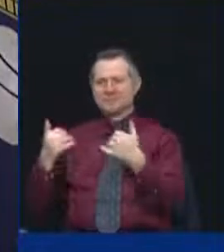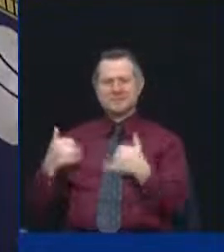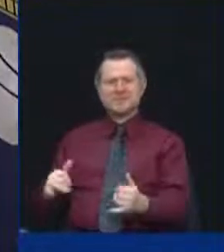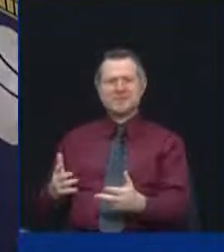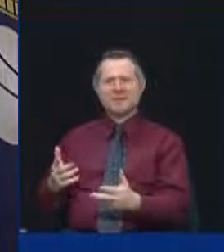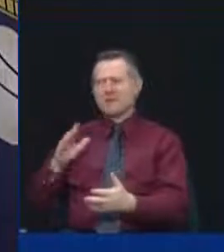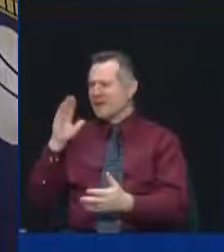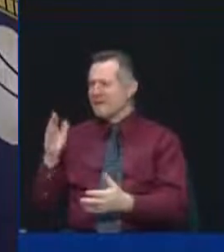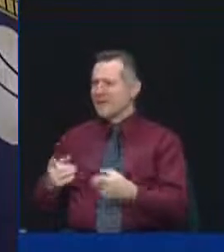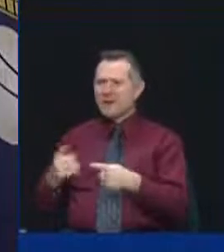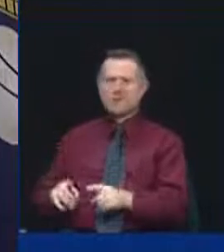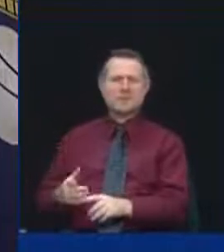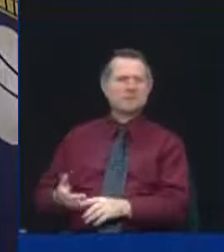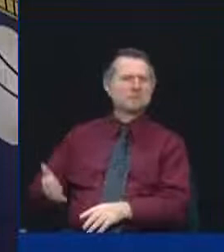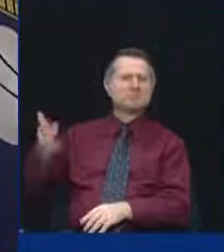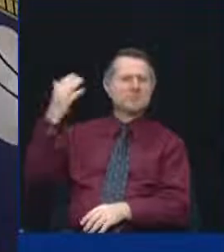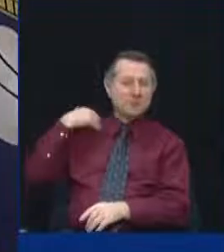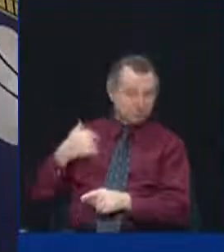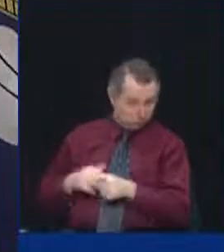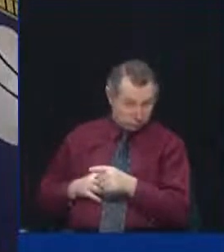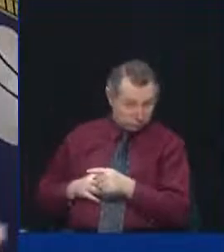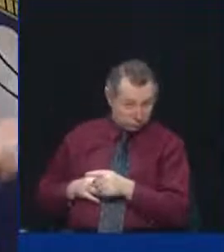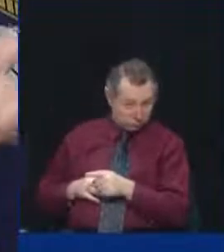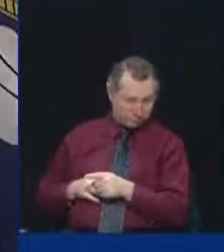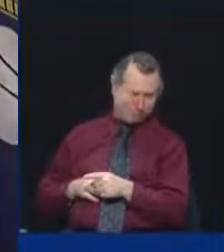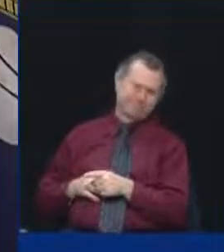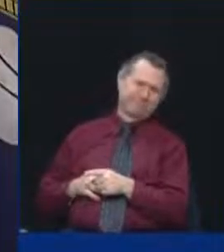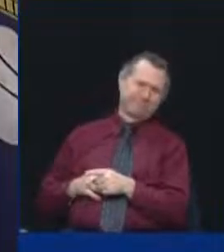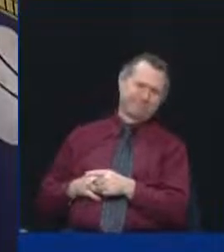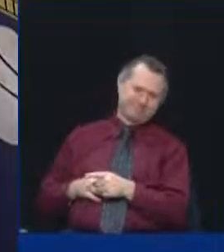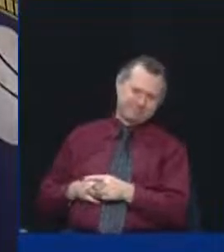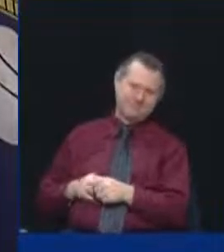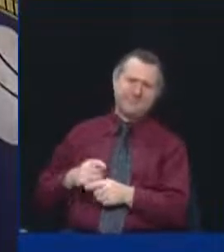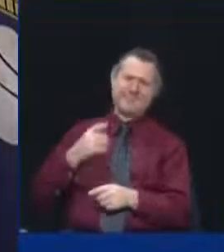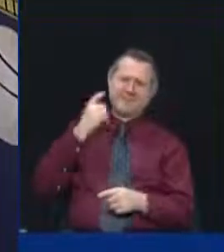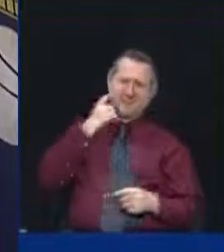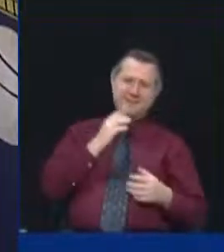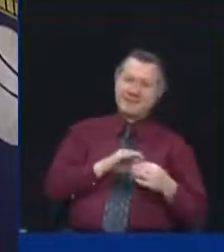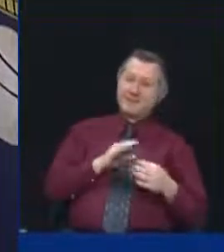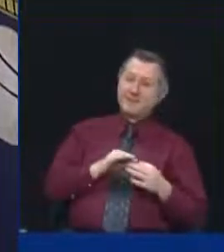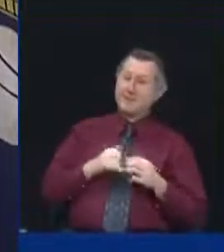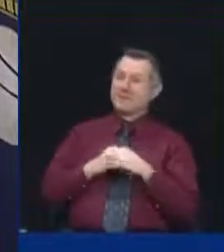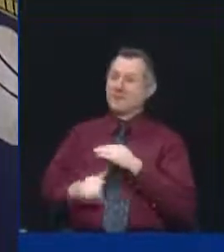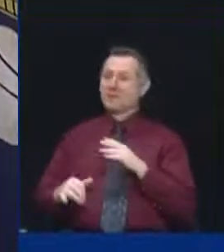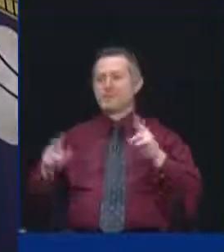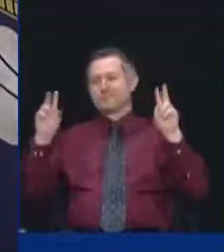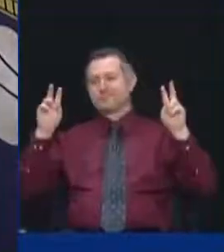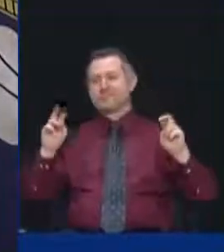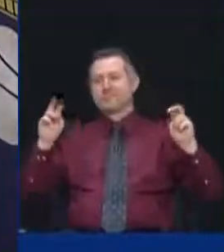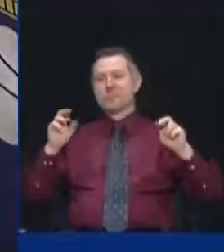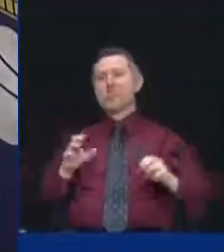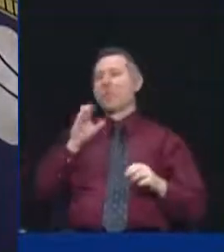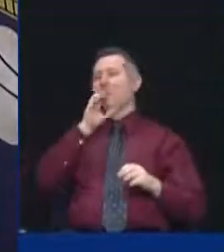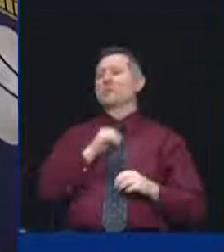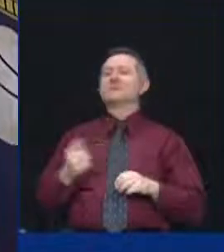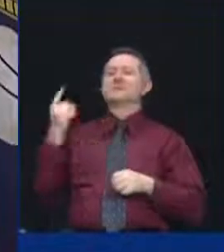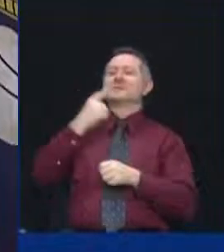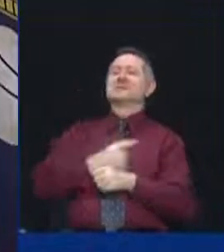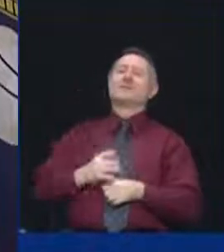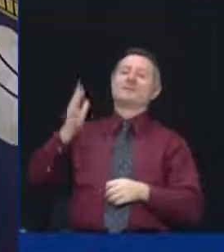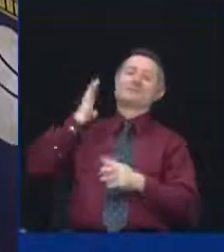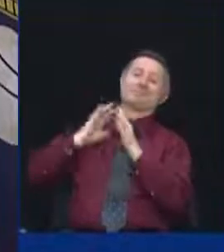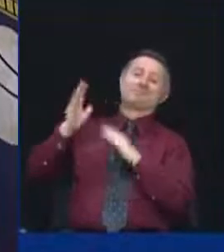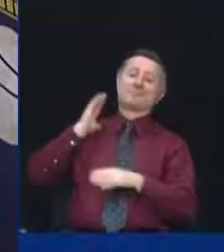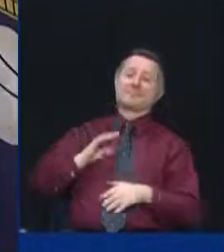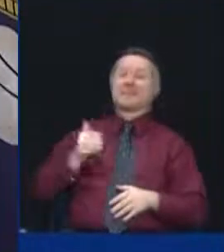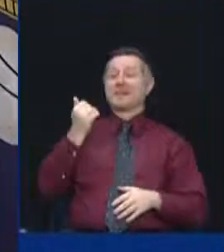happened. Never happened. We were talking about the subways in the quote-unquote old days. You rode the subways in the